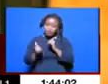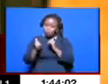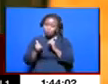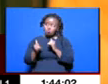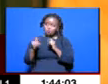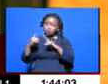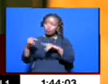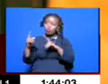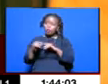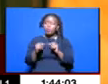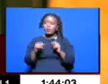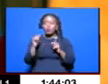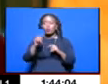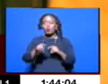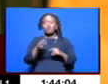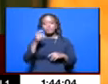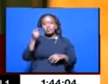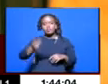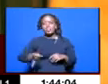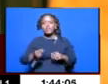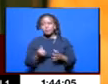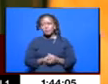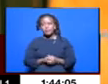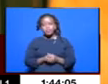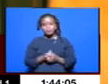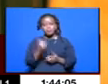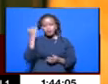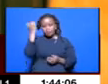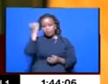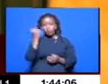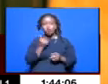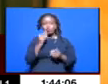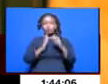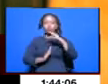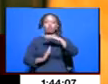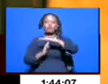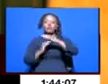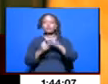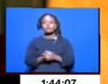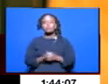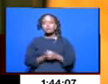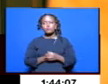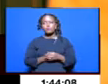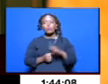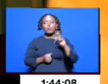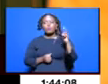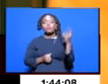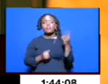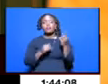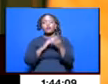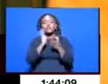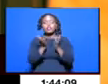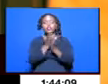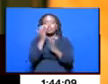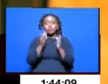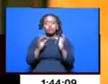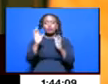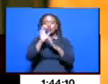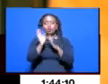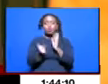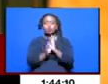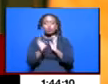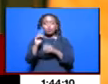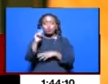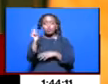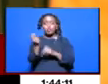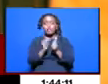this dispute by this court. The second schedule to the Constitution of Kenya, Amendment